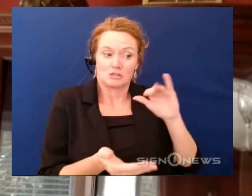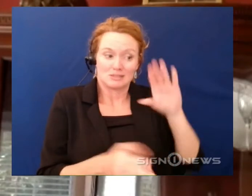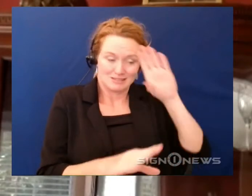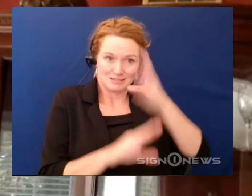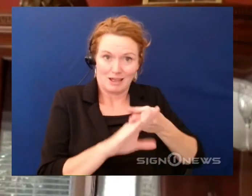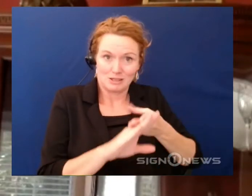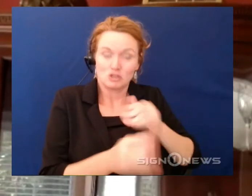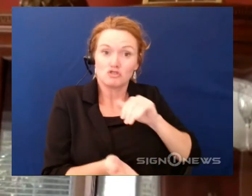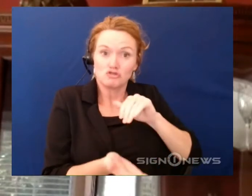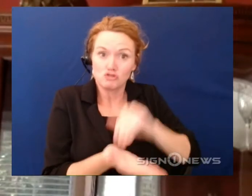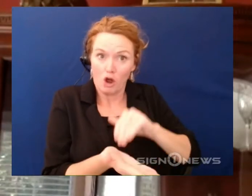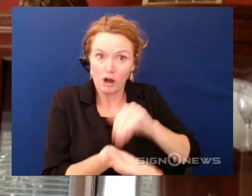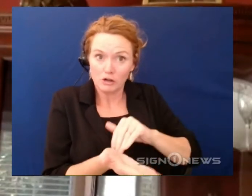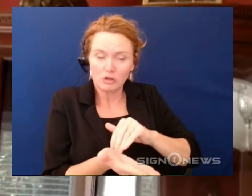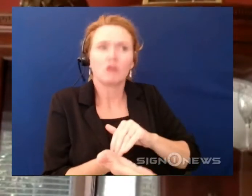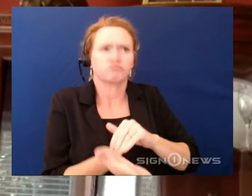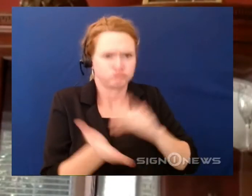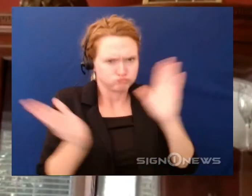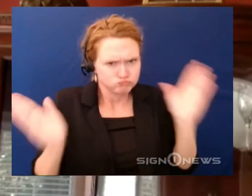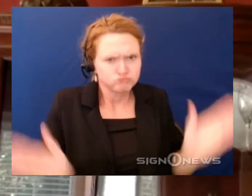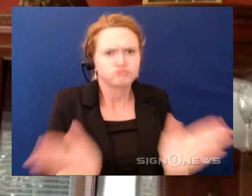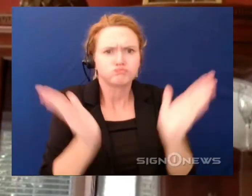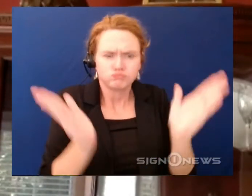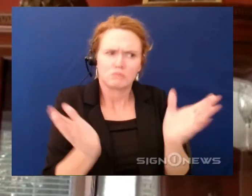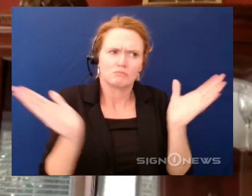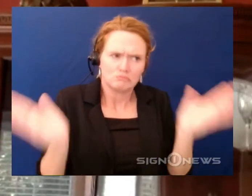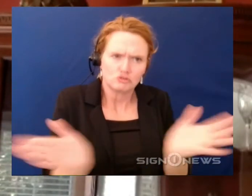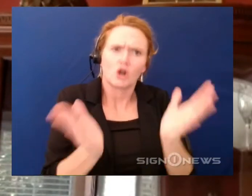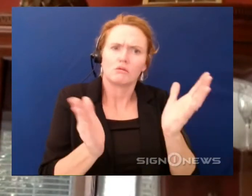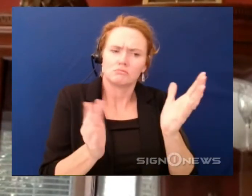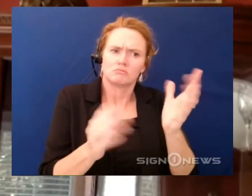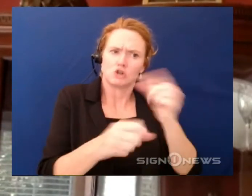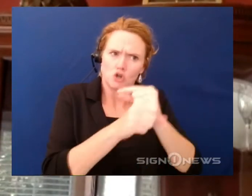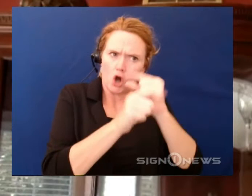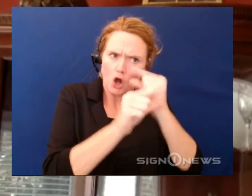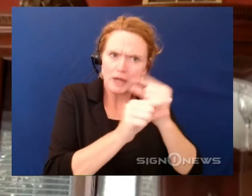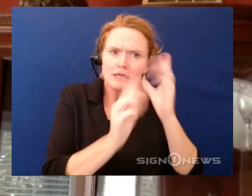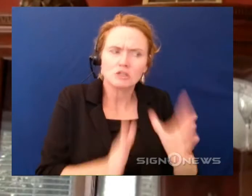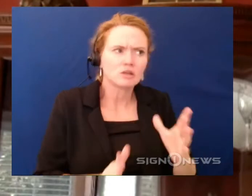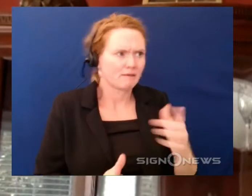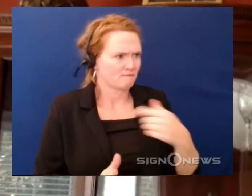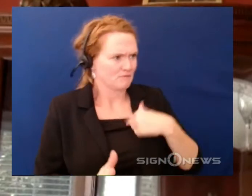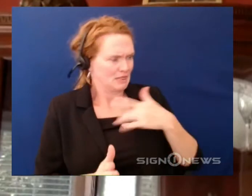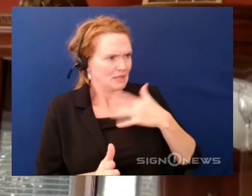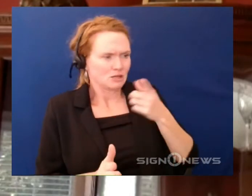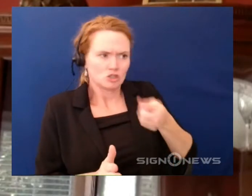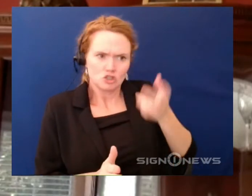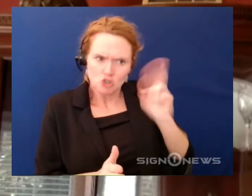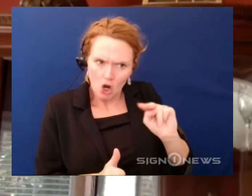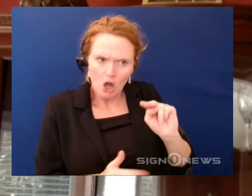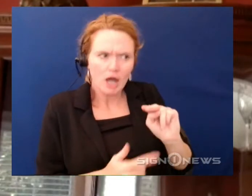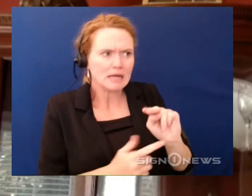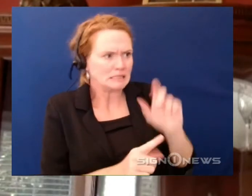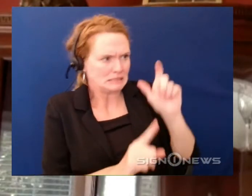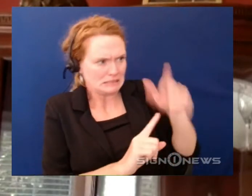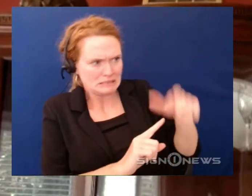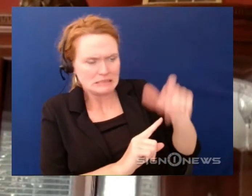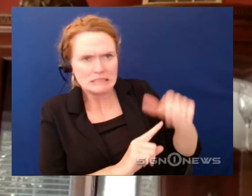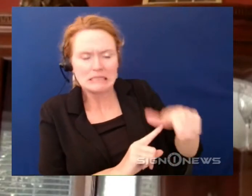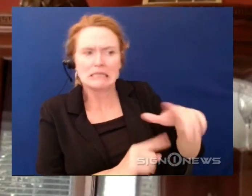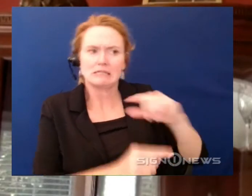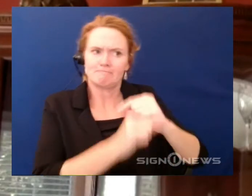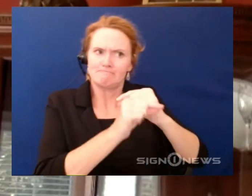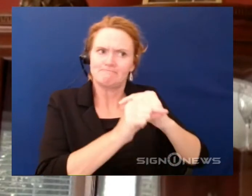much a proponent of and pushing the fact that he thought John